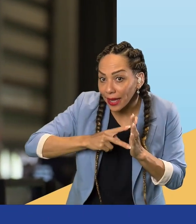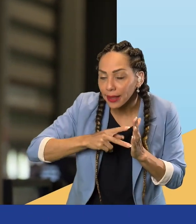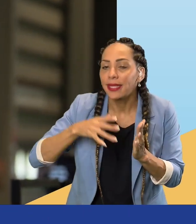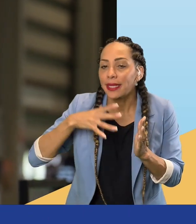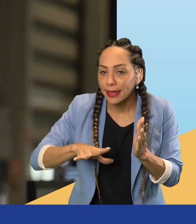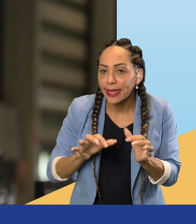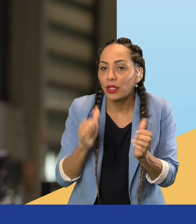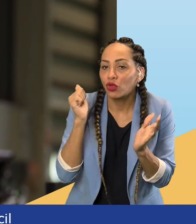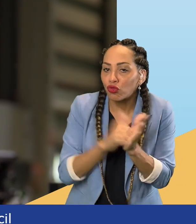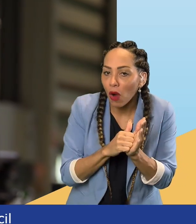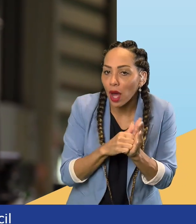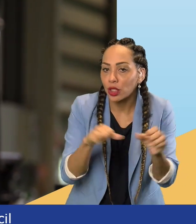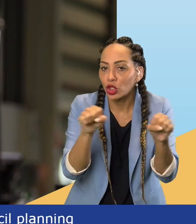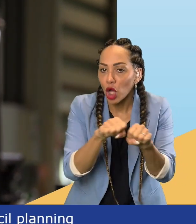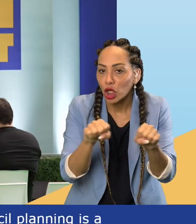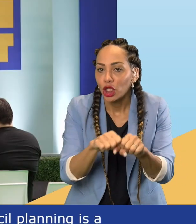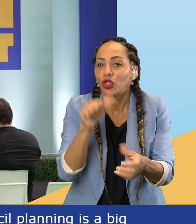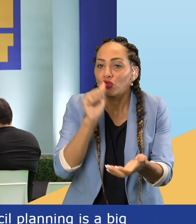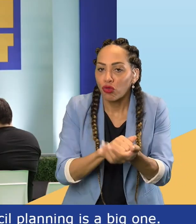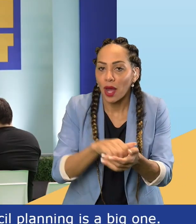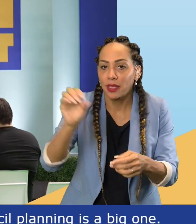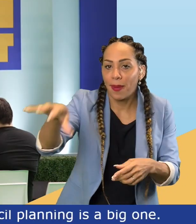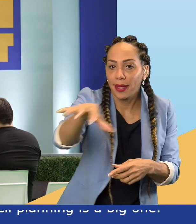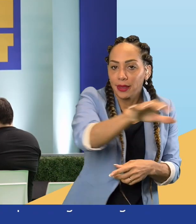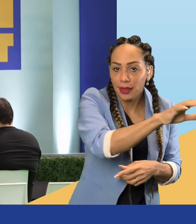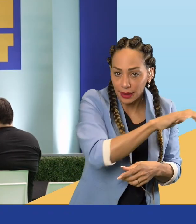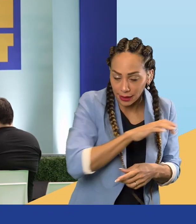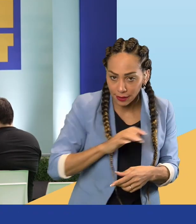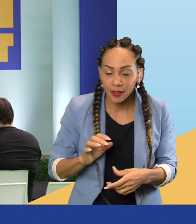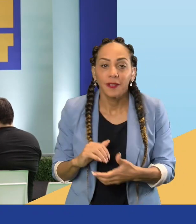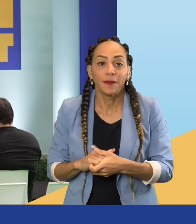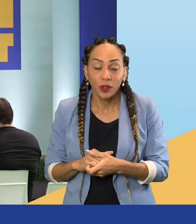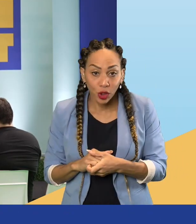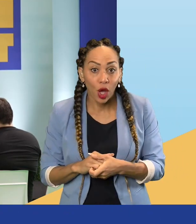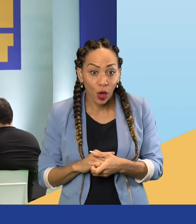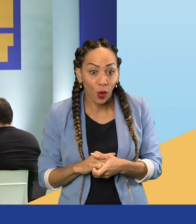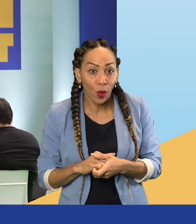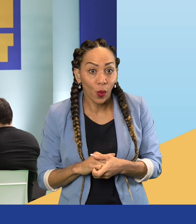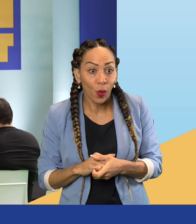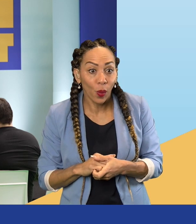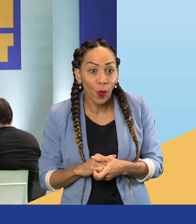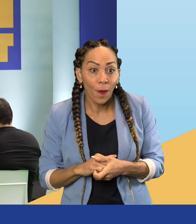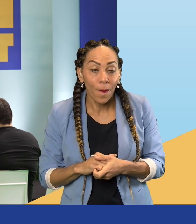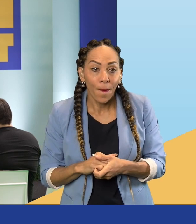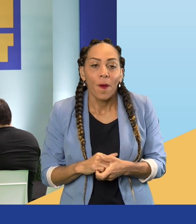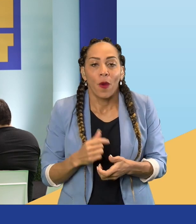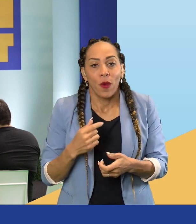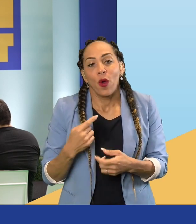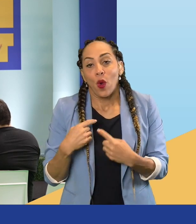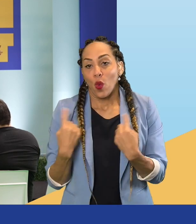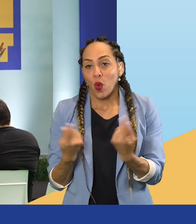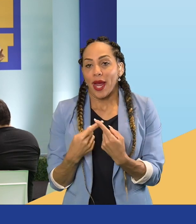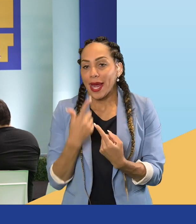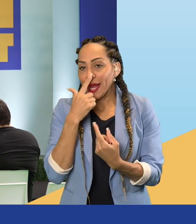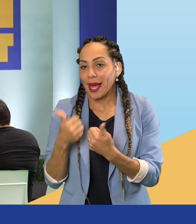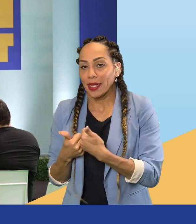of 50,000 electric cars, our data is so useful. we can help councils inform where there are